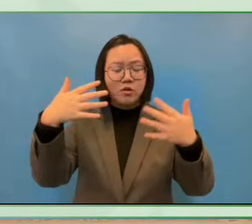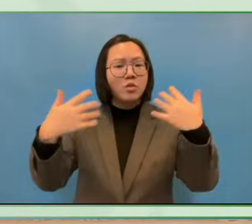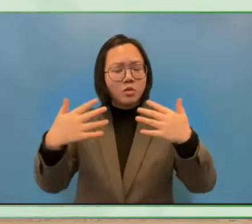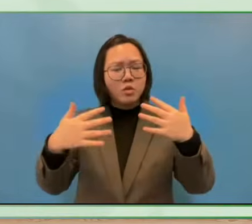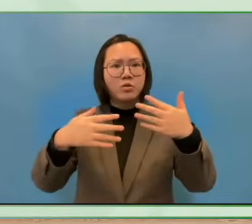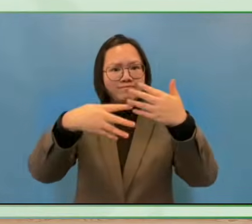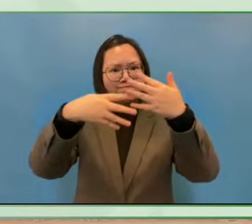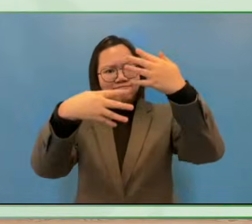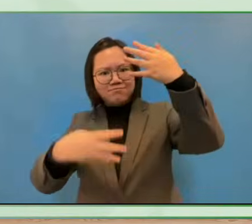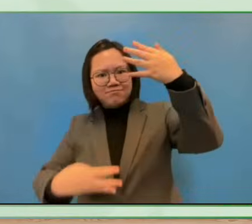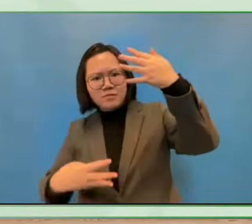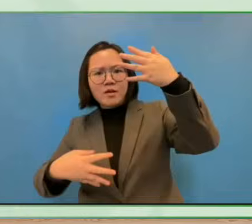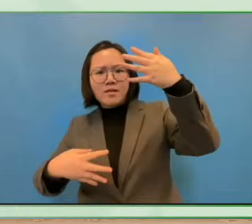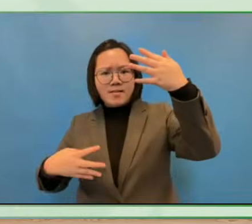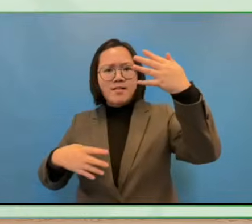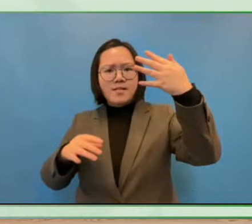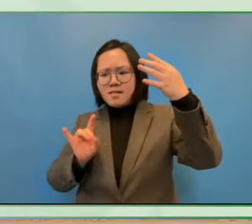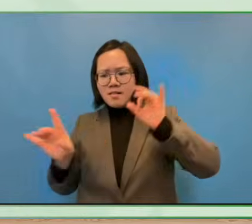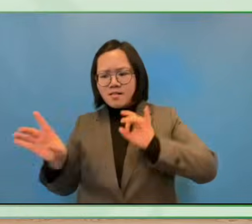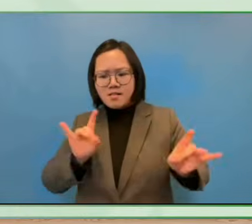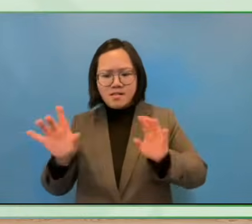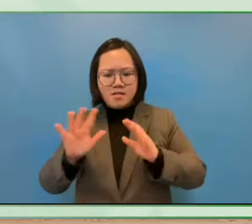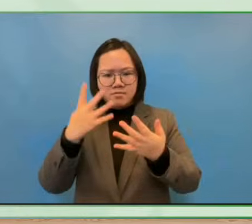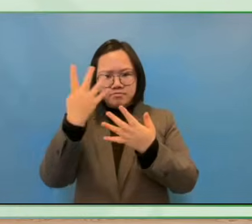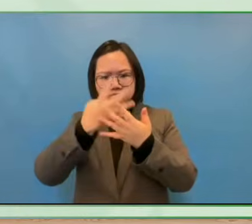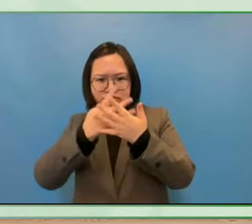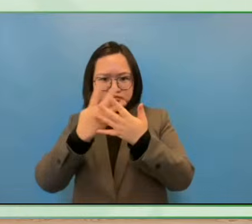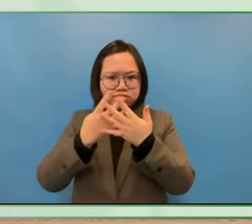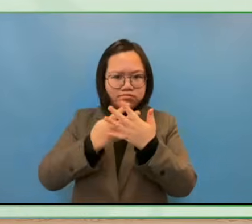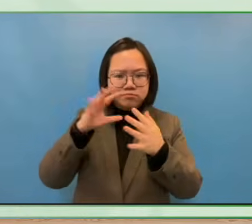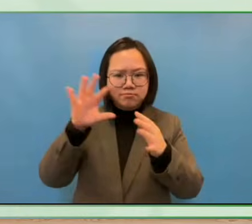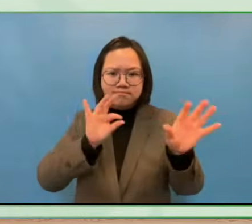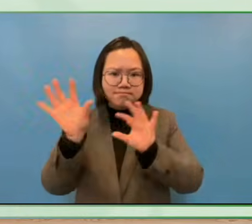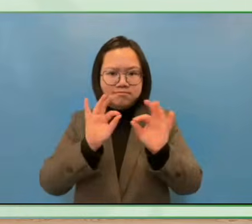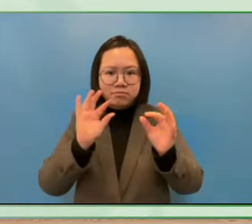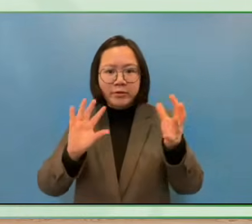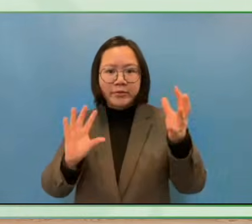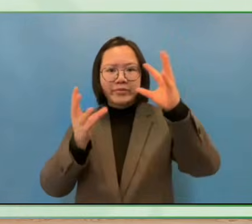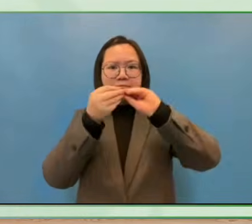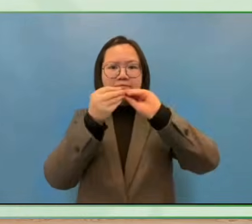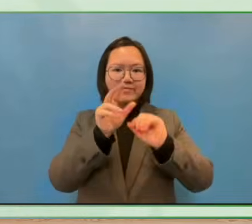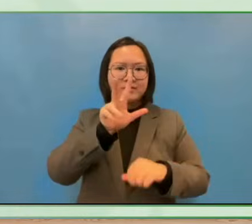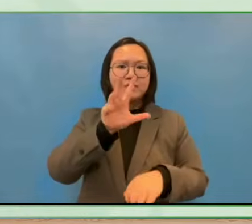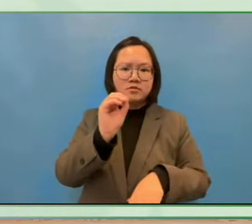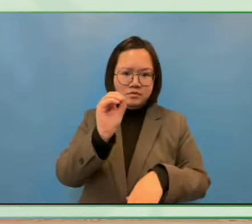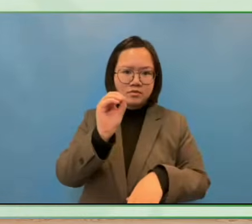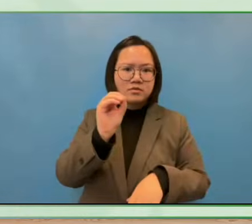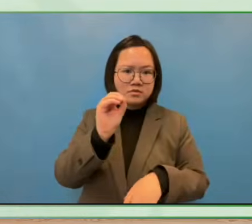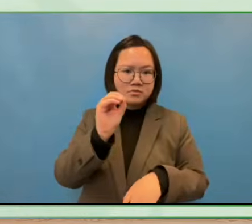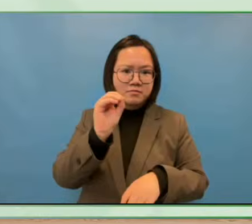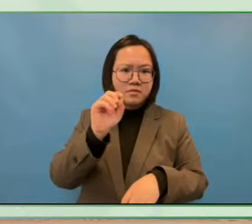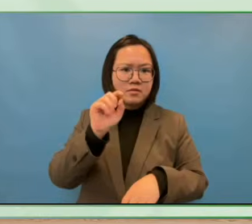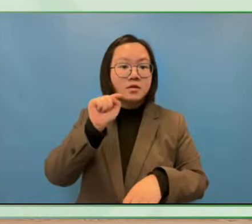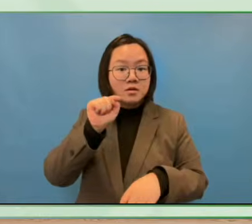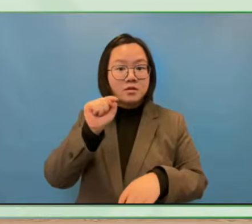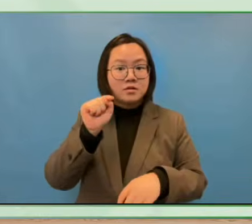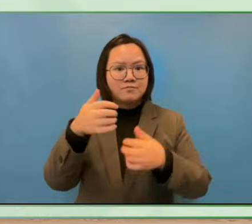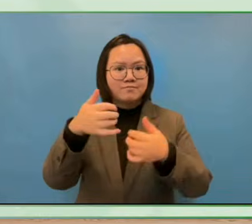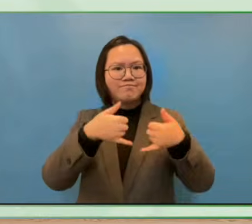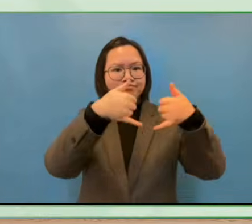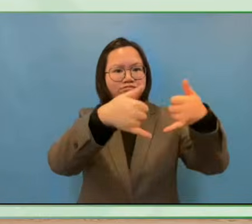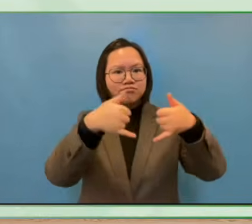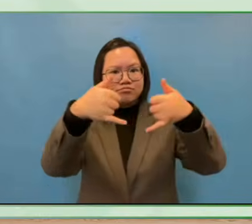11 innovations that work in the general theme of crisis response. A few of them are